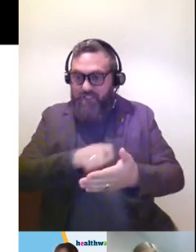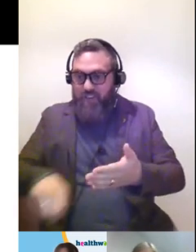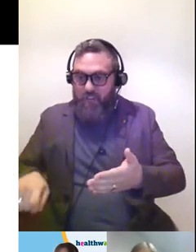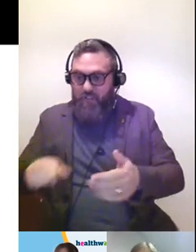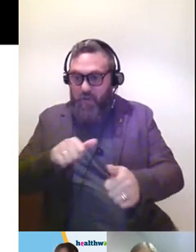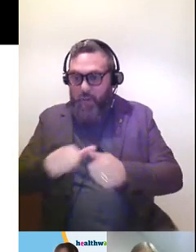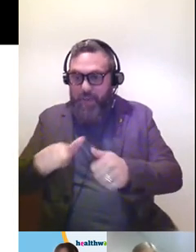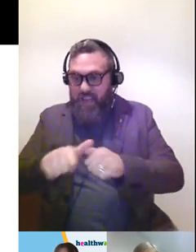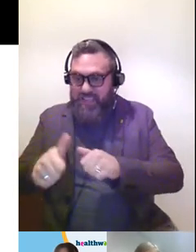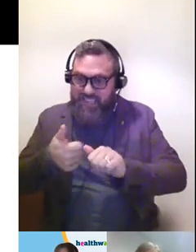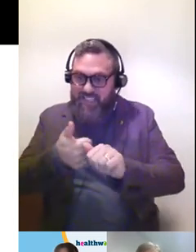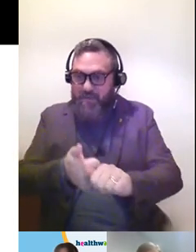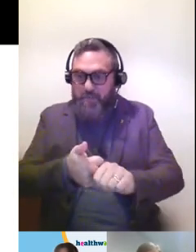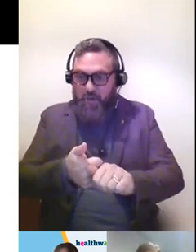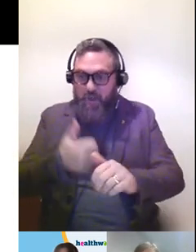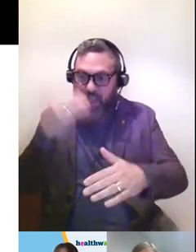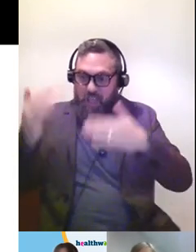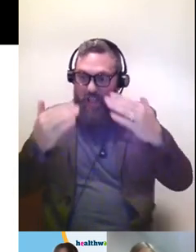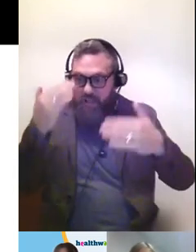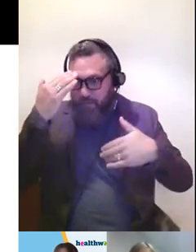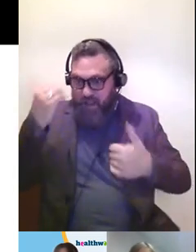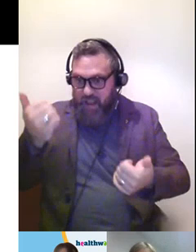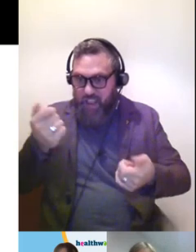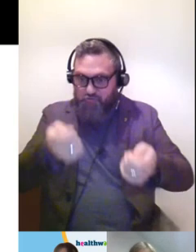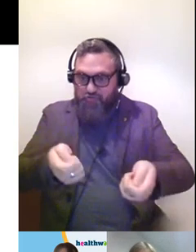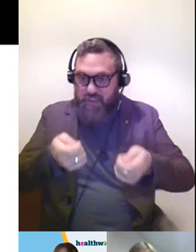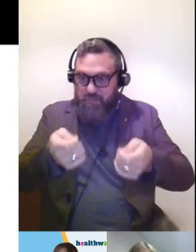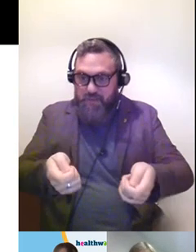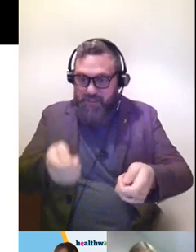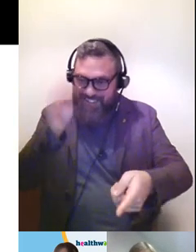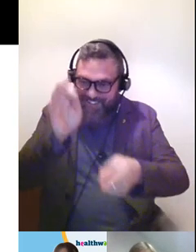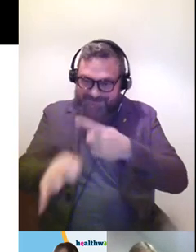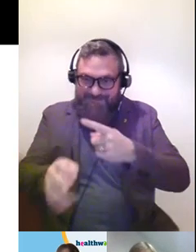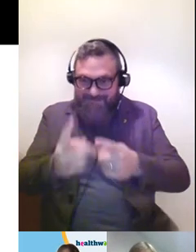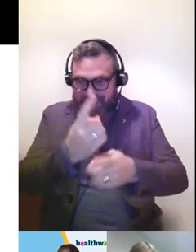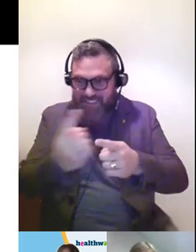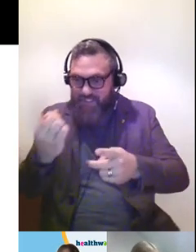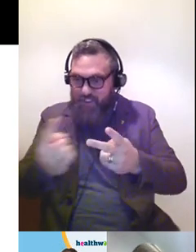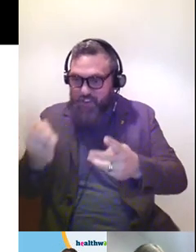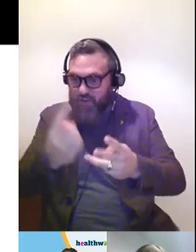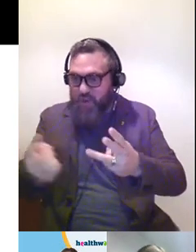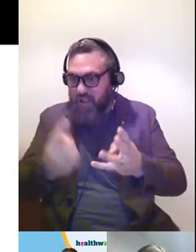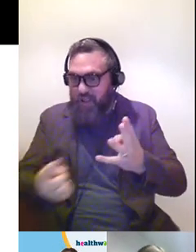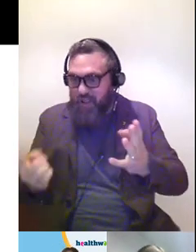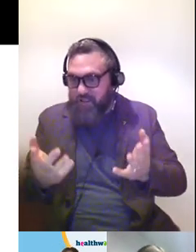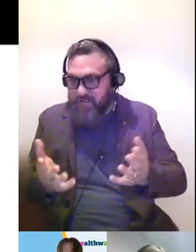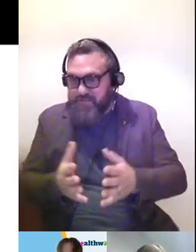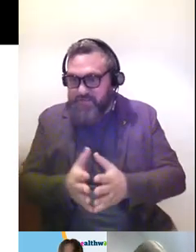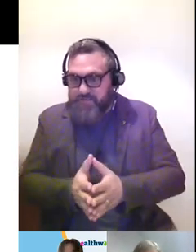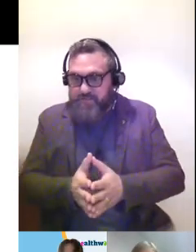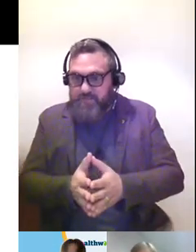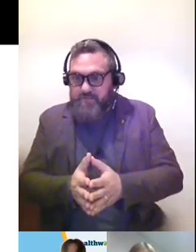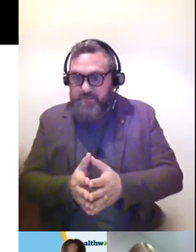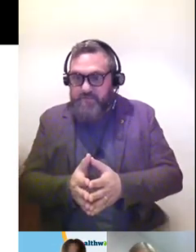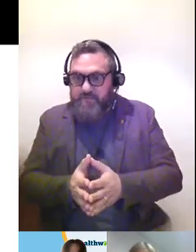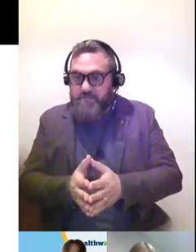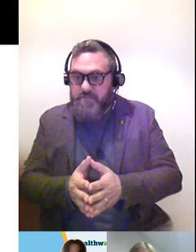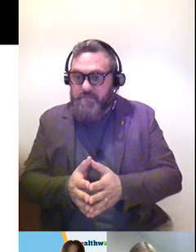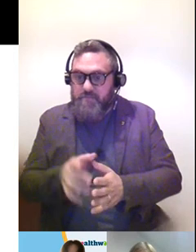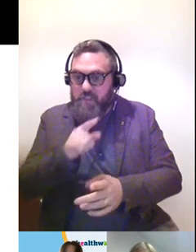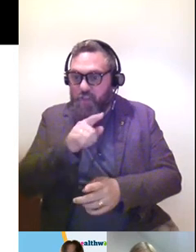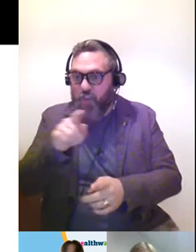community-based support for adults, mental health treatment that's tailored to individual needs, better access to mental health services for people living